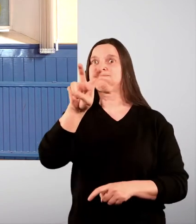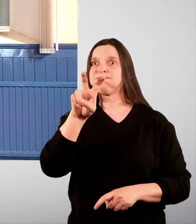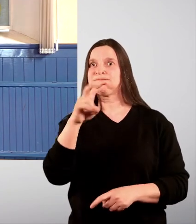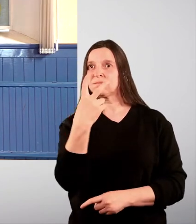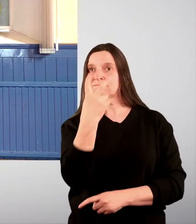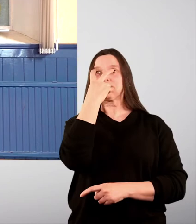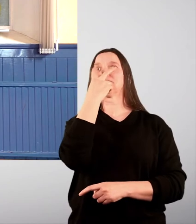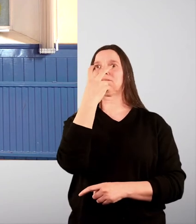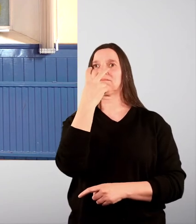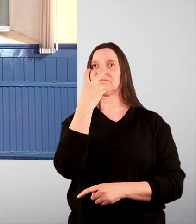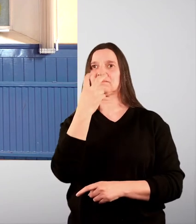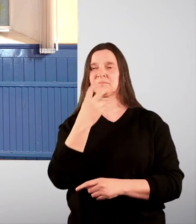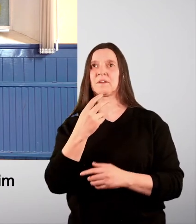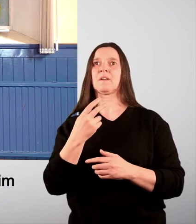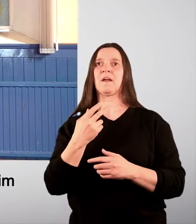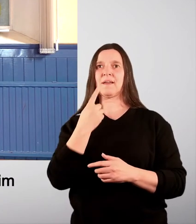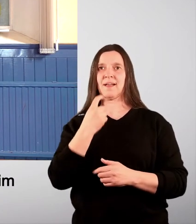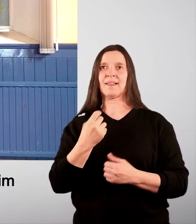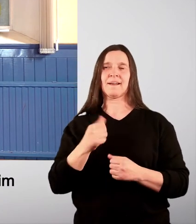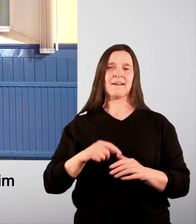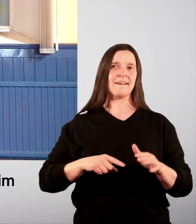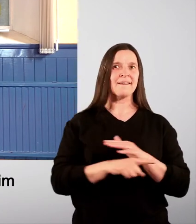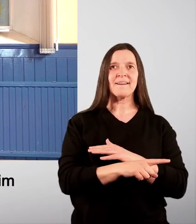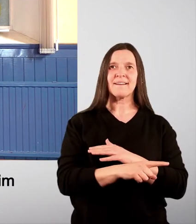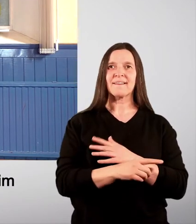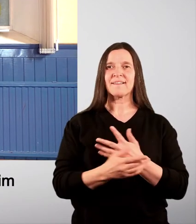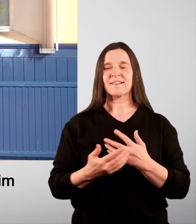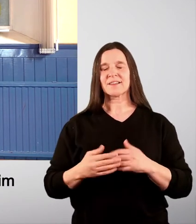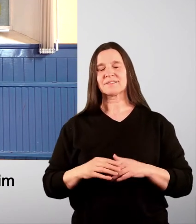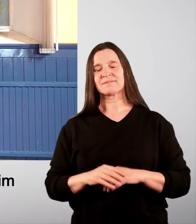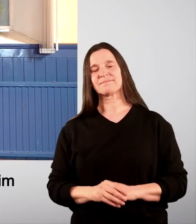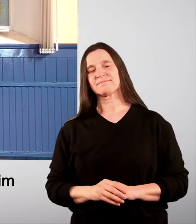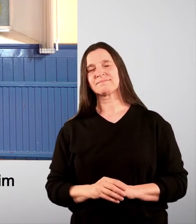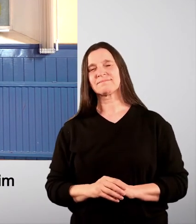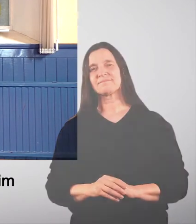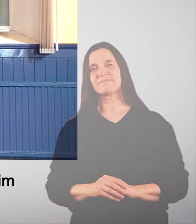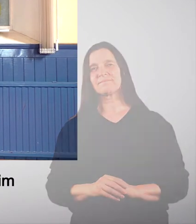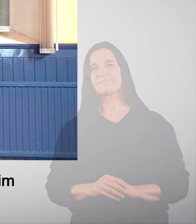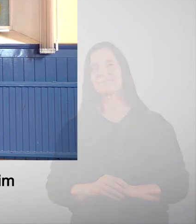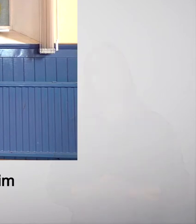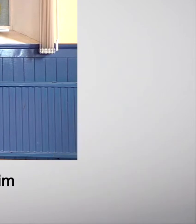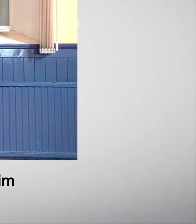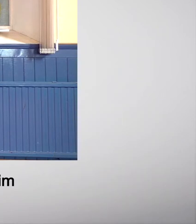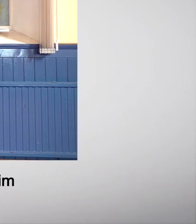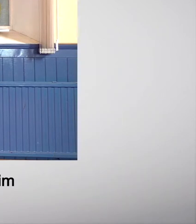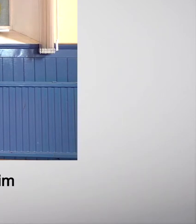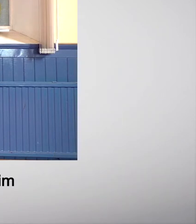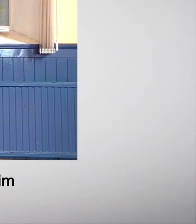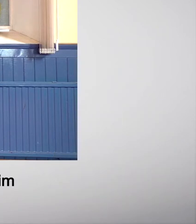area. Again, with as much force as we can, and you're hoping that it'll get him his eyes closed and you can get